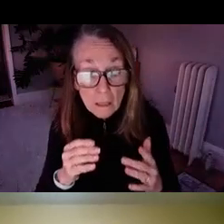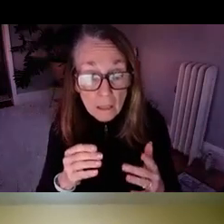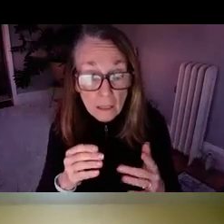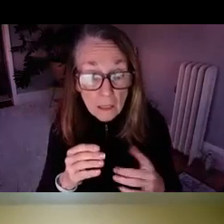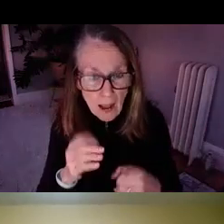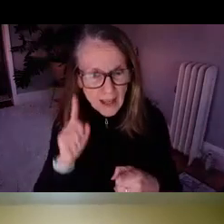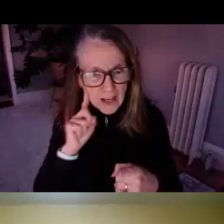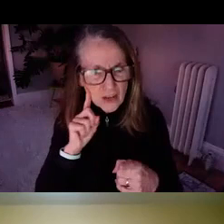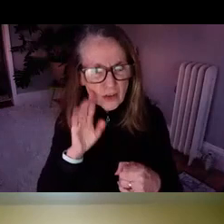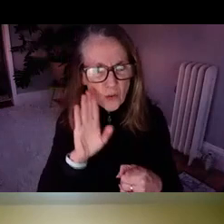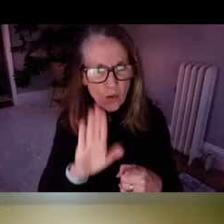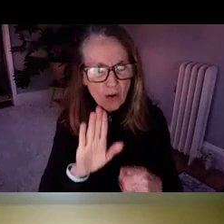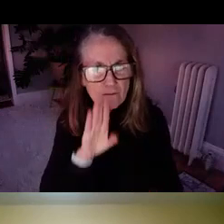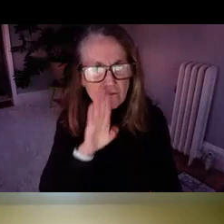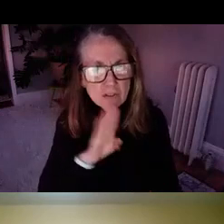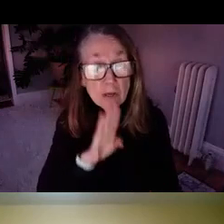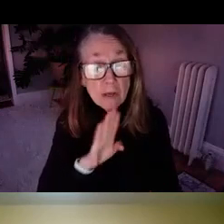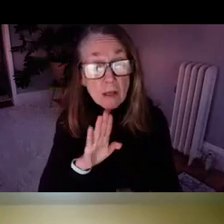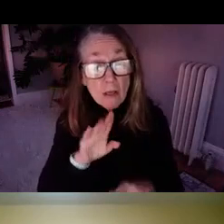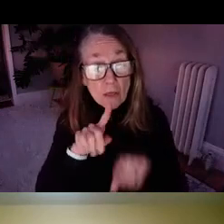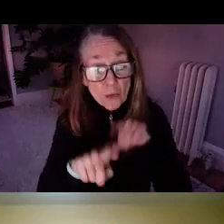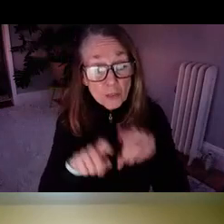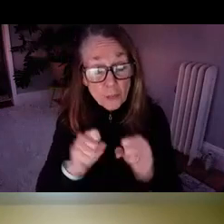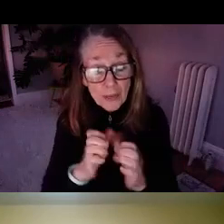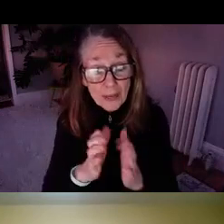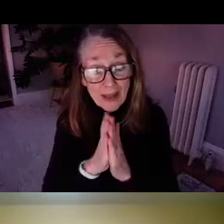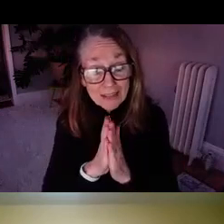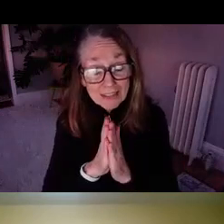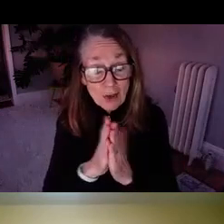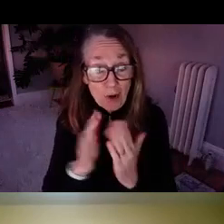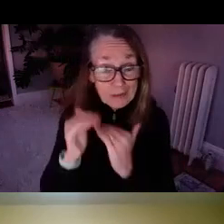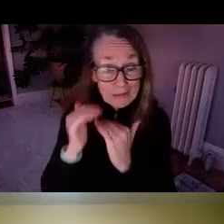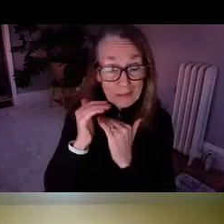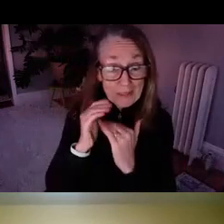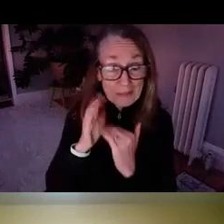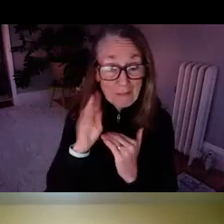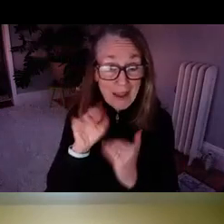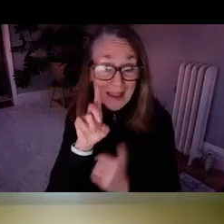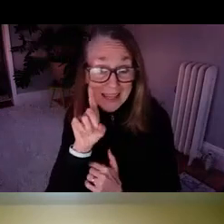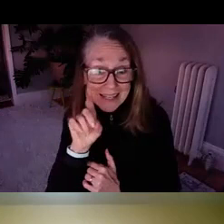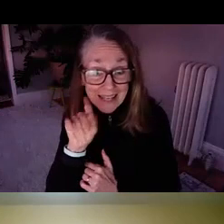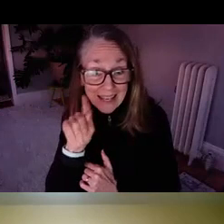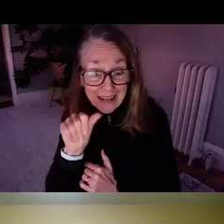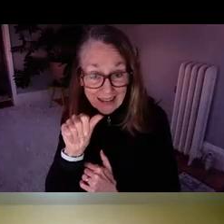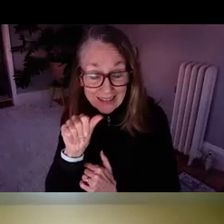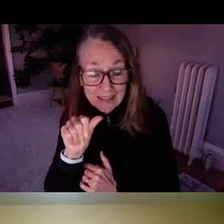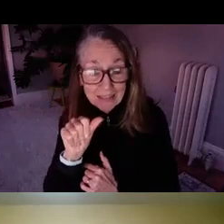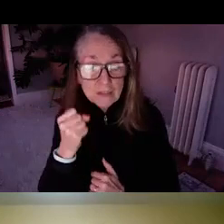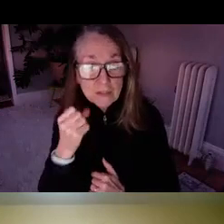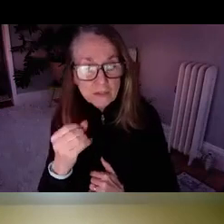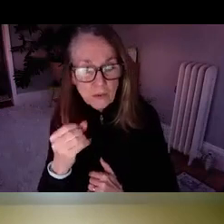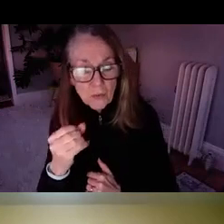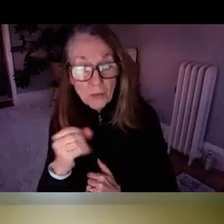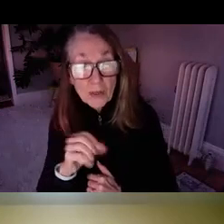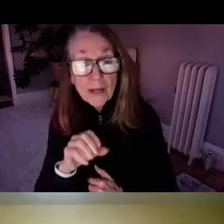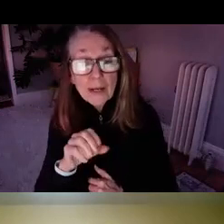frustrations. The questions we can ask are limited by the data that we have and the insights that it provides. So as Anise mentioned, I